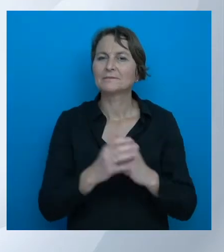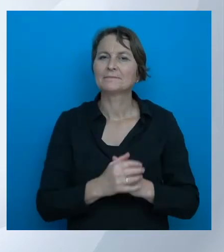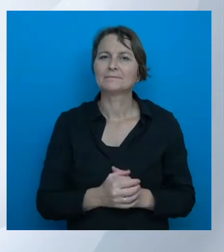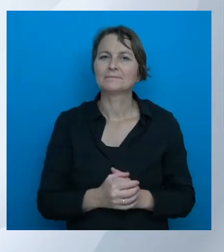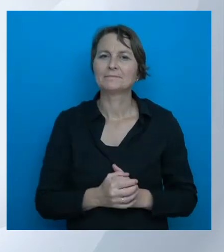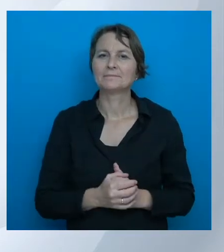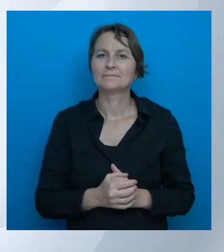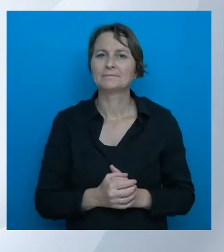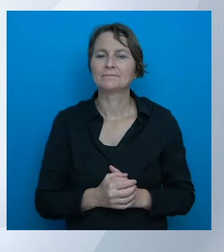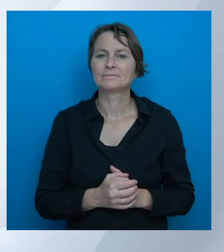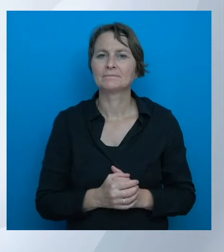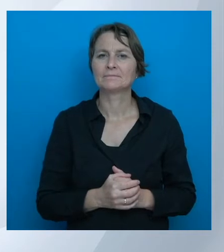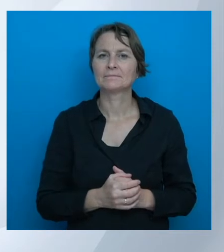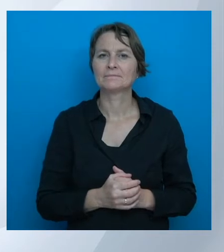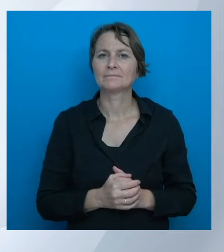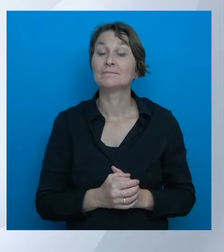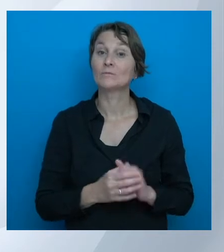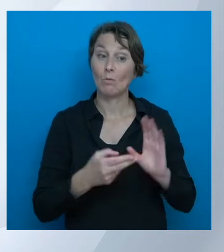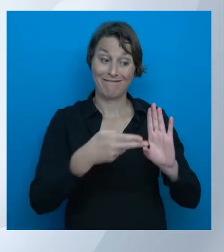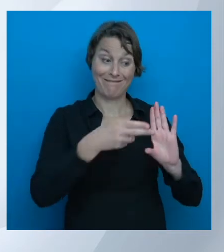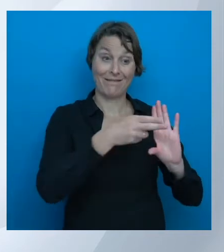with my username,